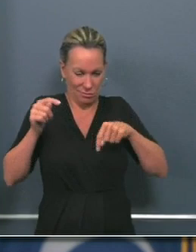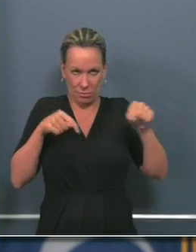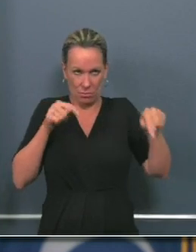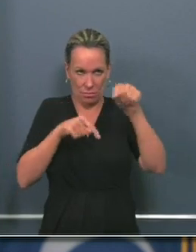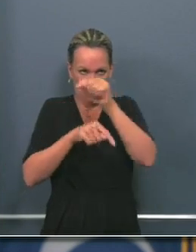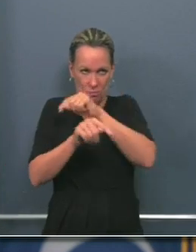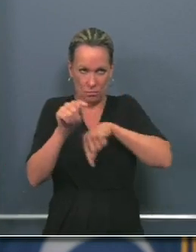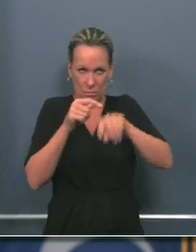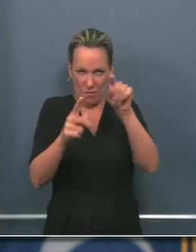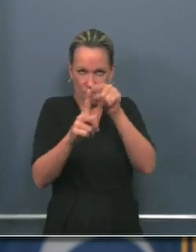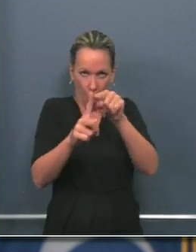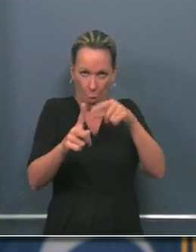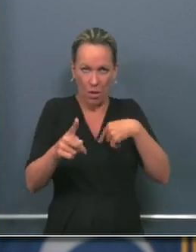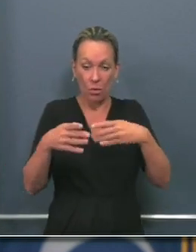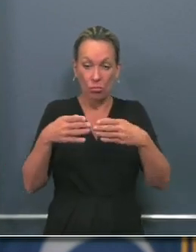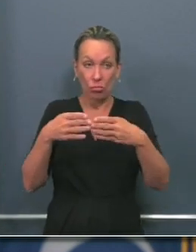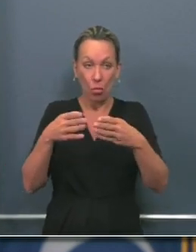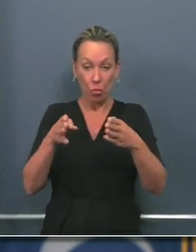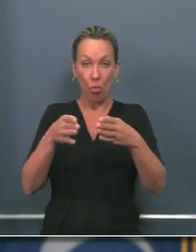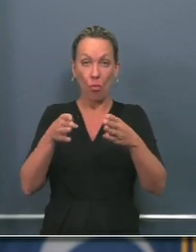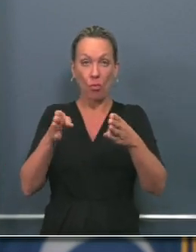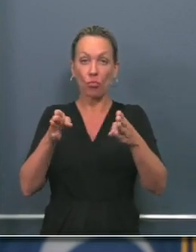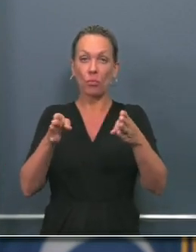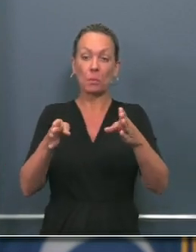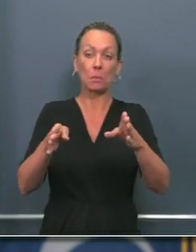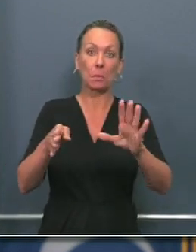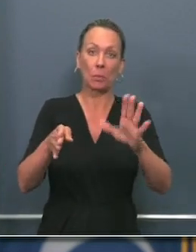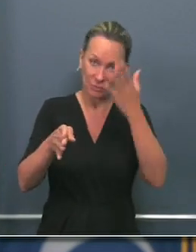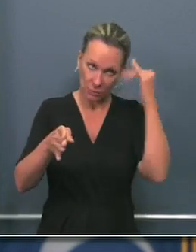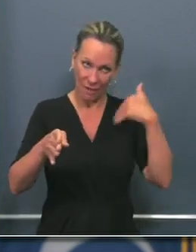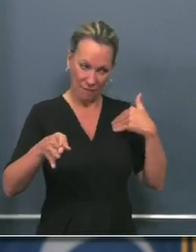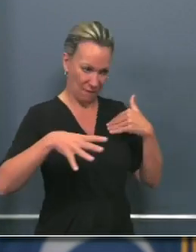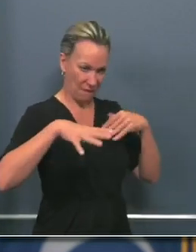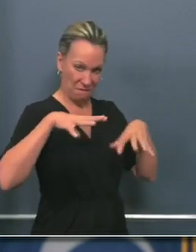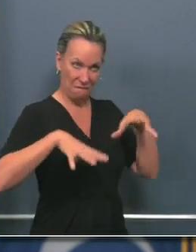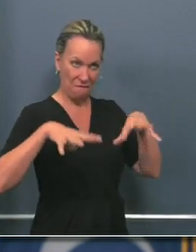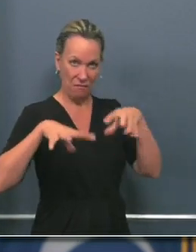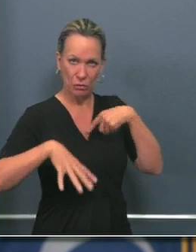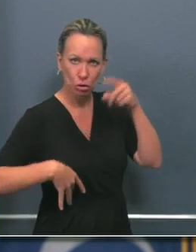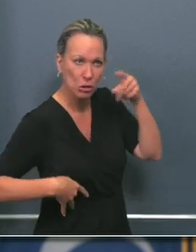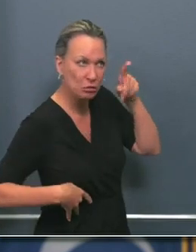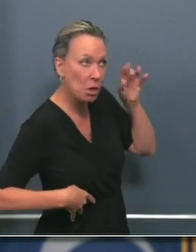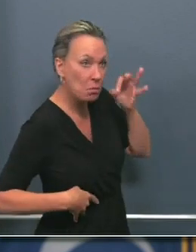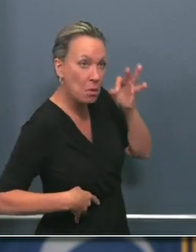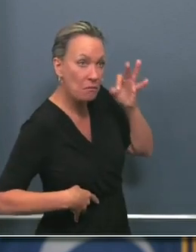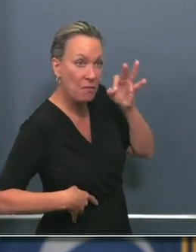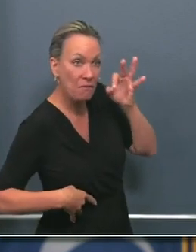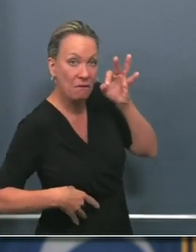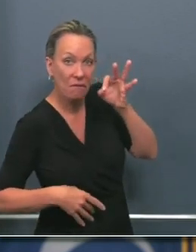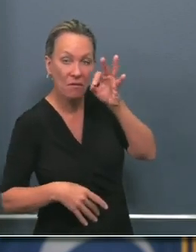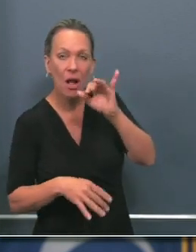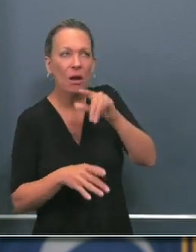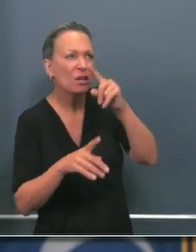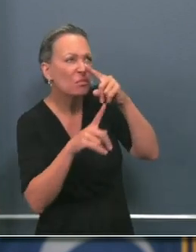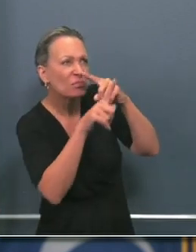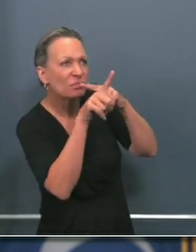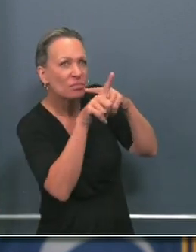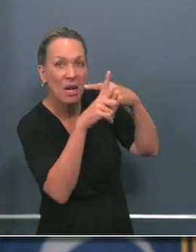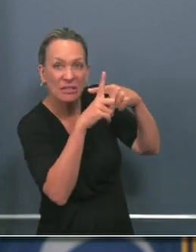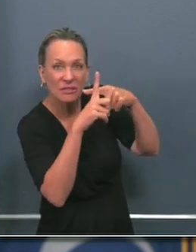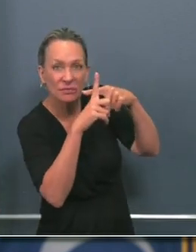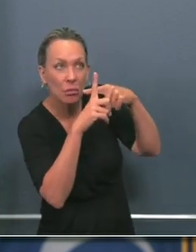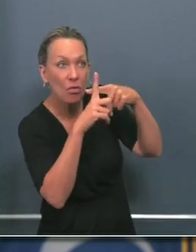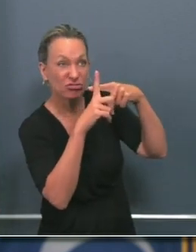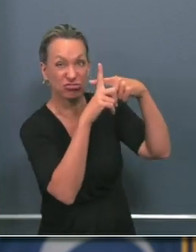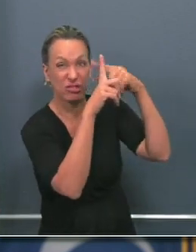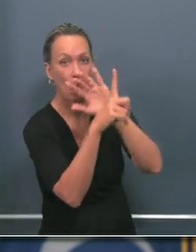already working throughout the state of California. Again, all these things stack up as a way of answering your question. It's not a soundbite. It's the combination of